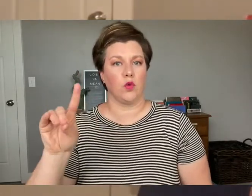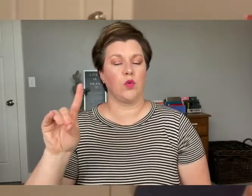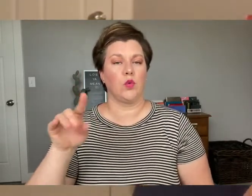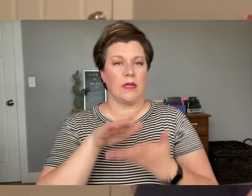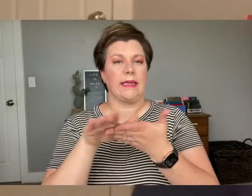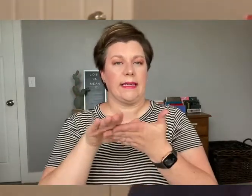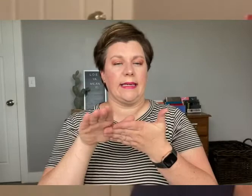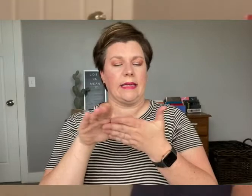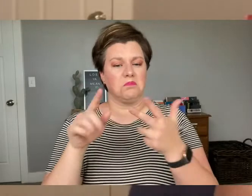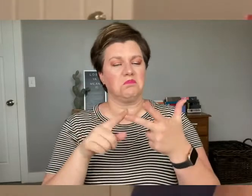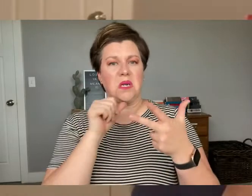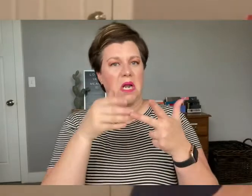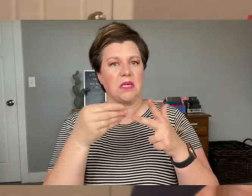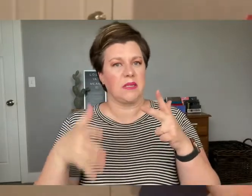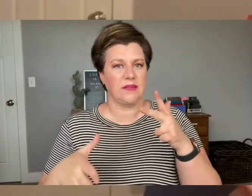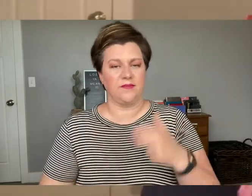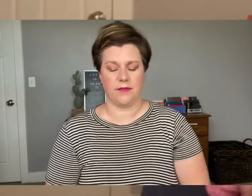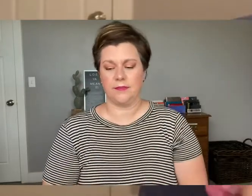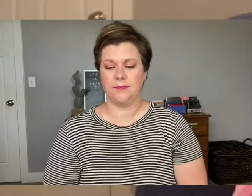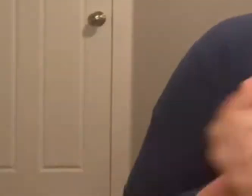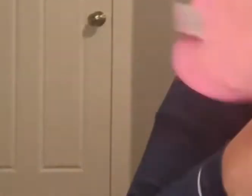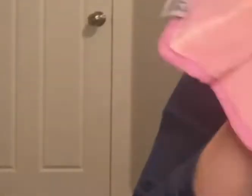like the Skin Food cleanser though.